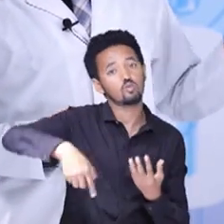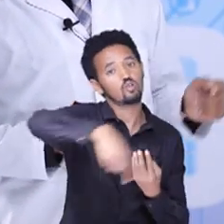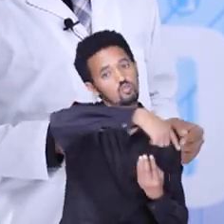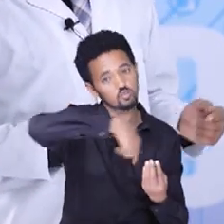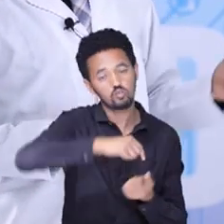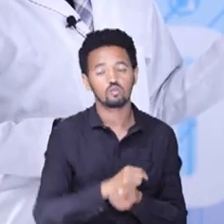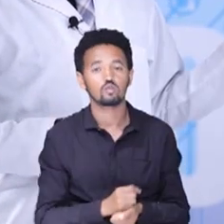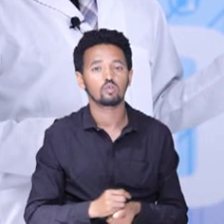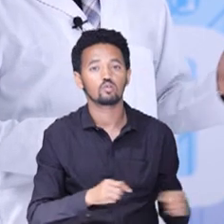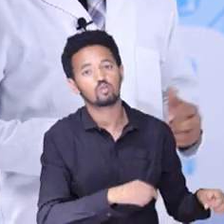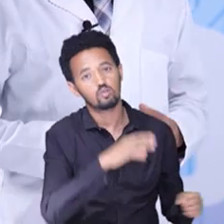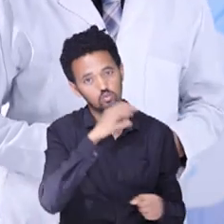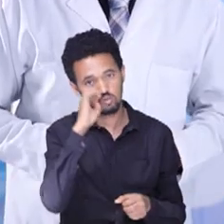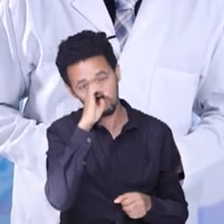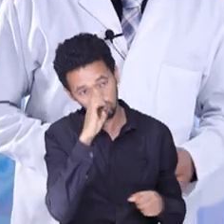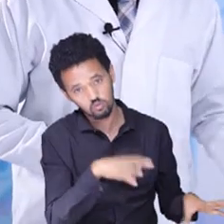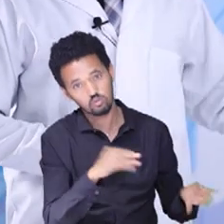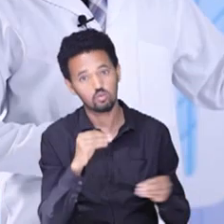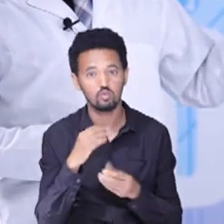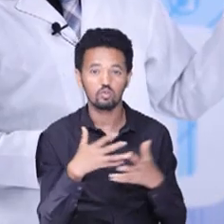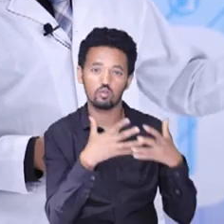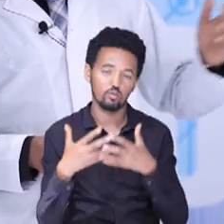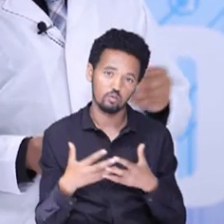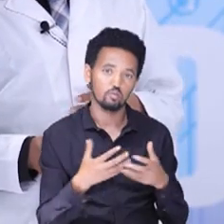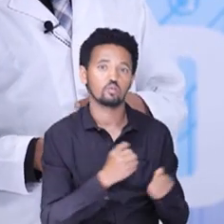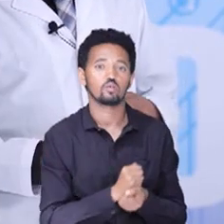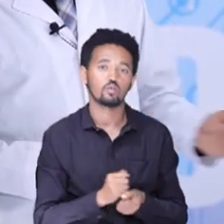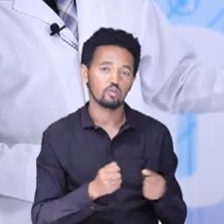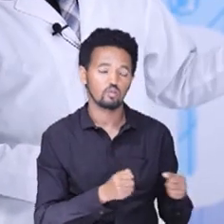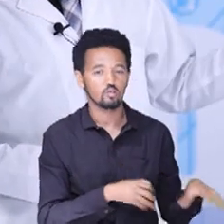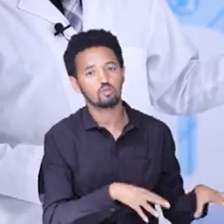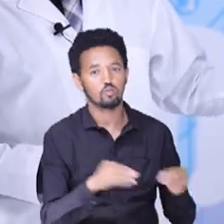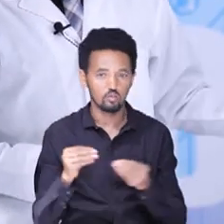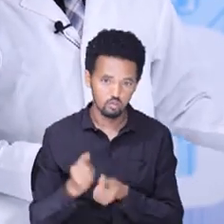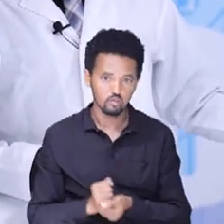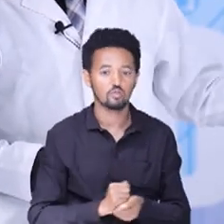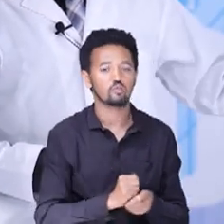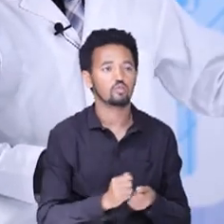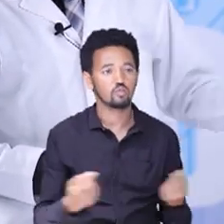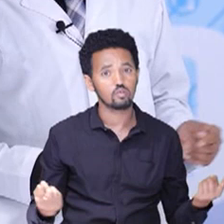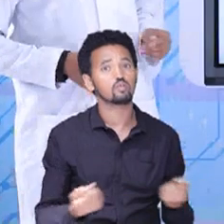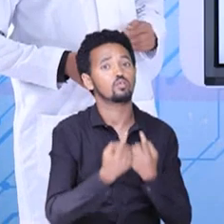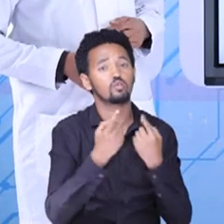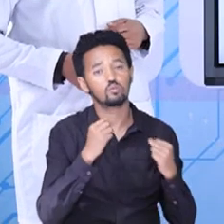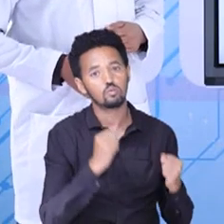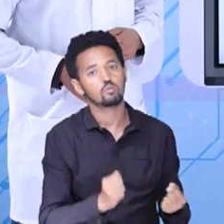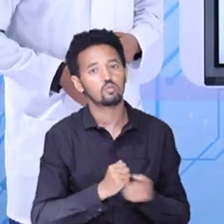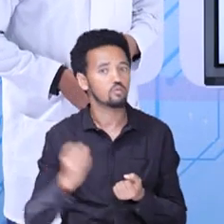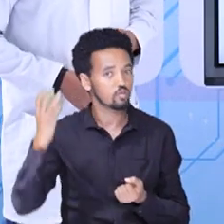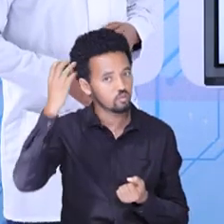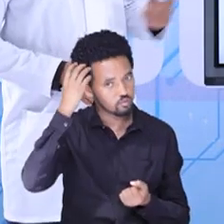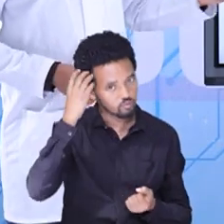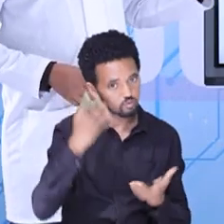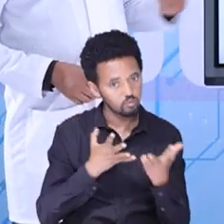from Ethiopian student European USA. Then the student will send their own instructors resisted the government